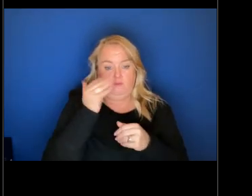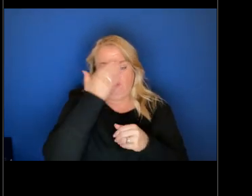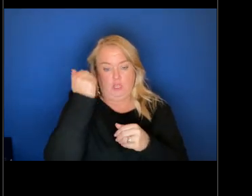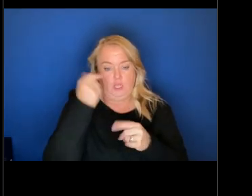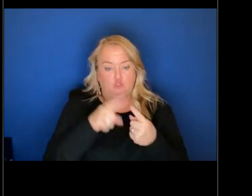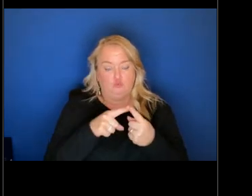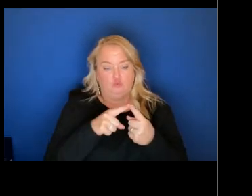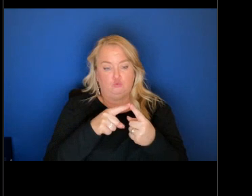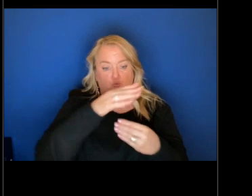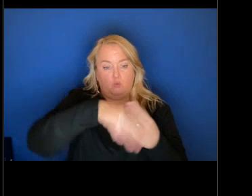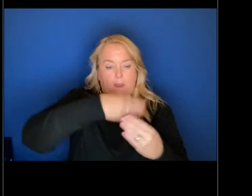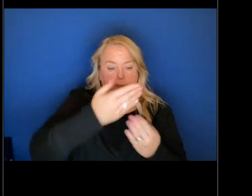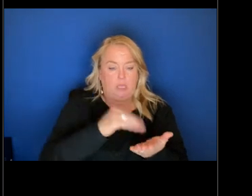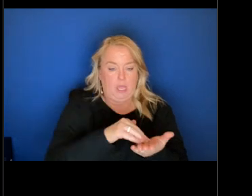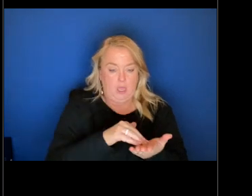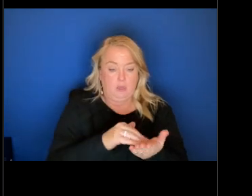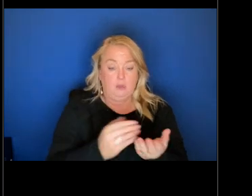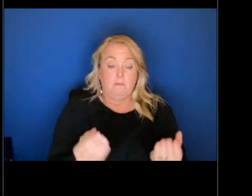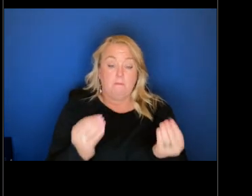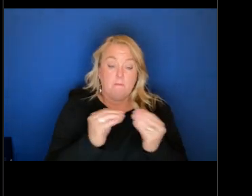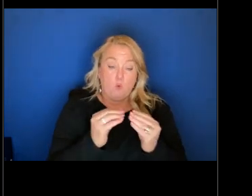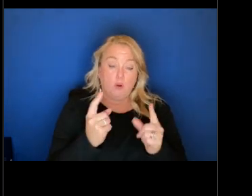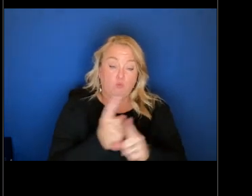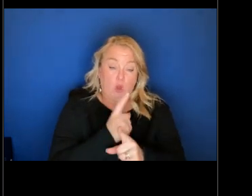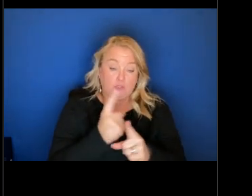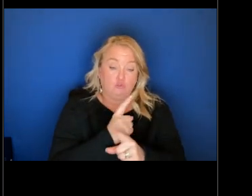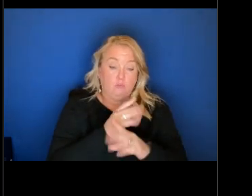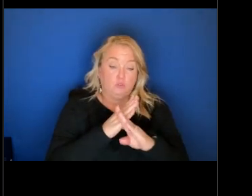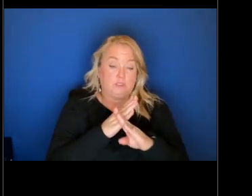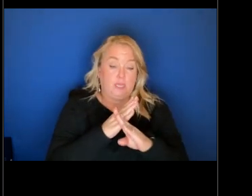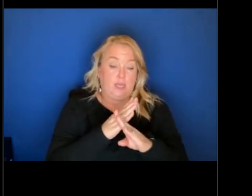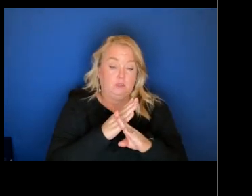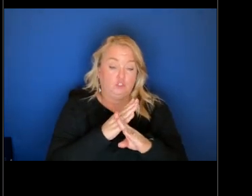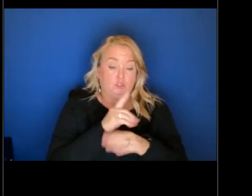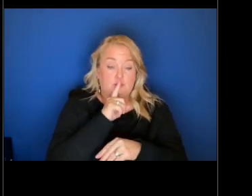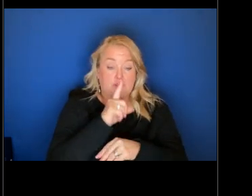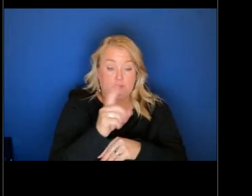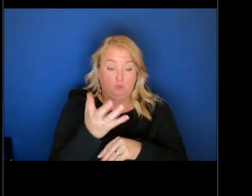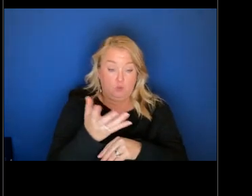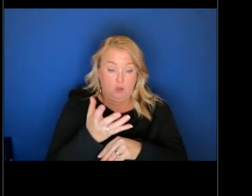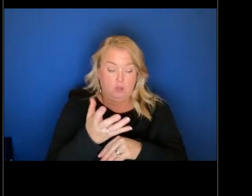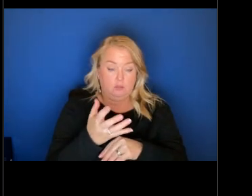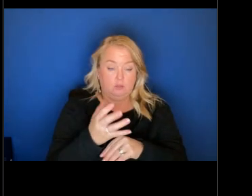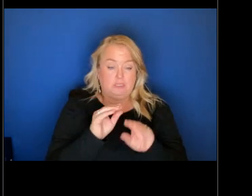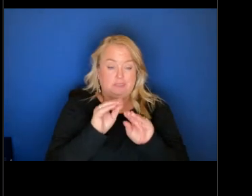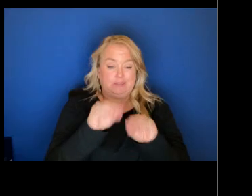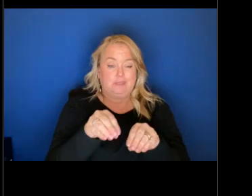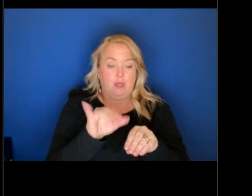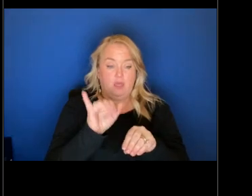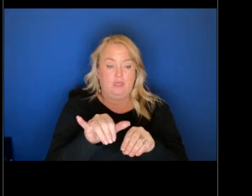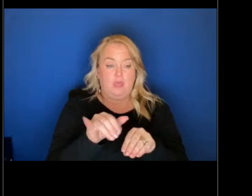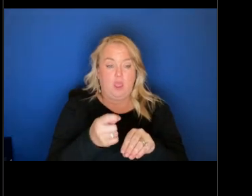A more aesthetic and practical pipe protection method is installing a removable panel over